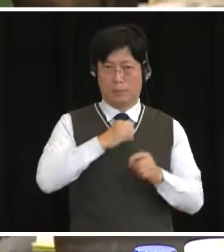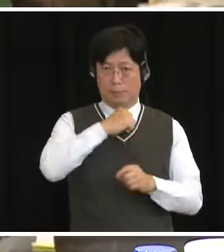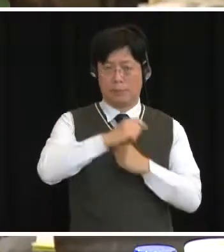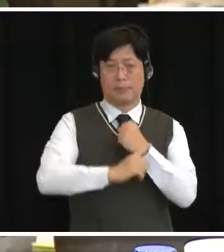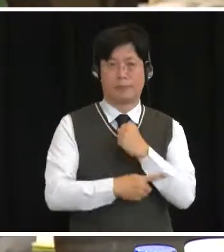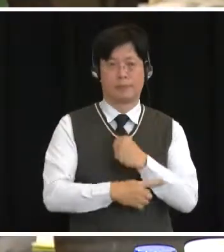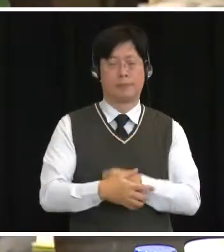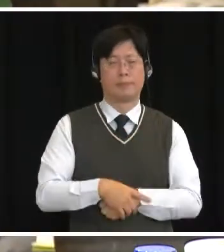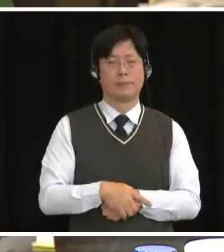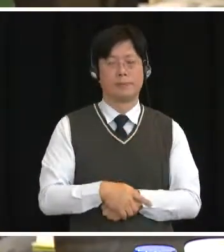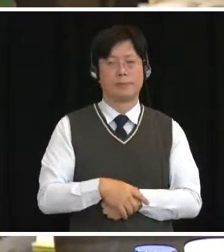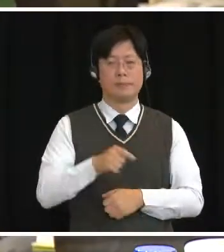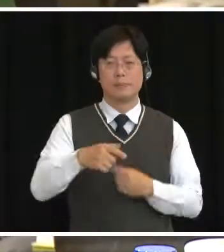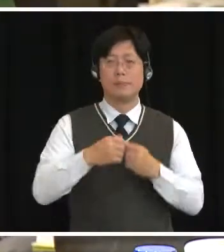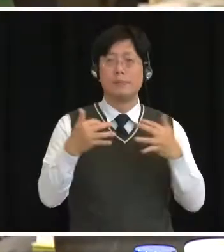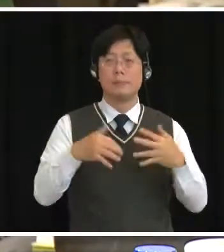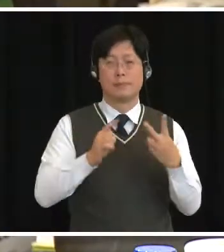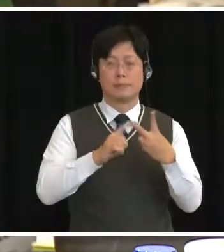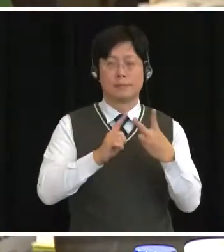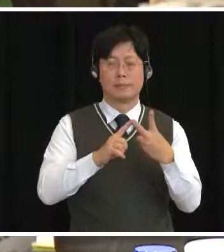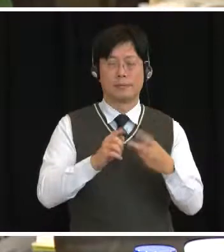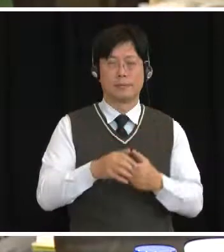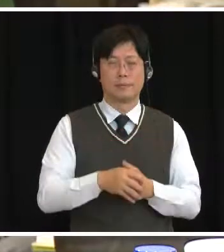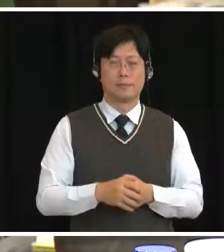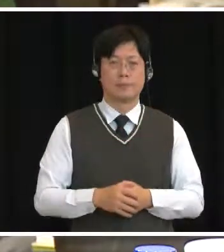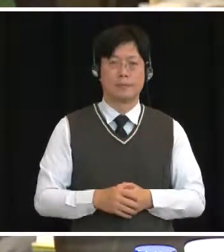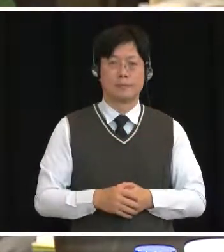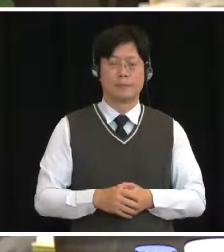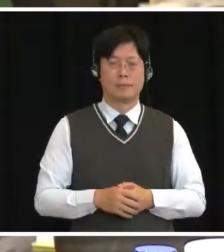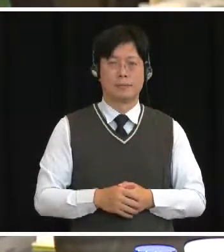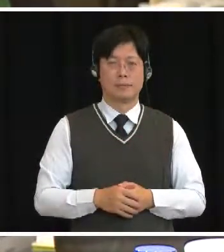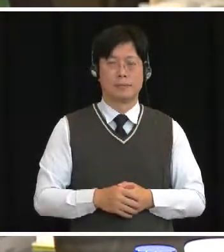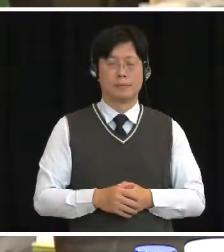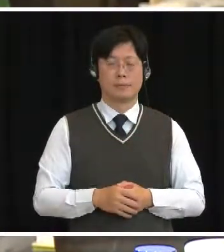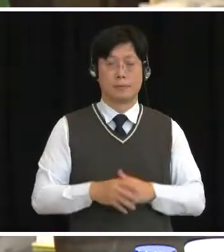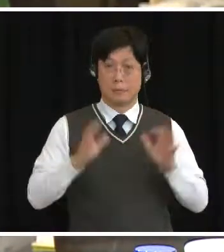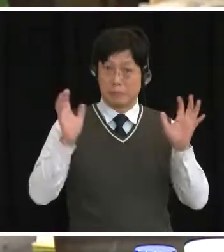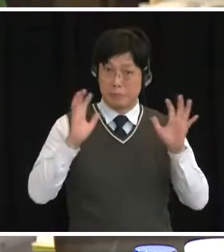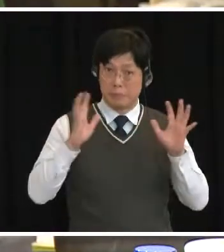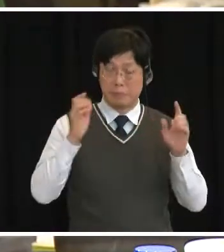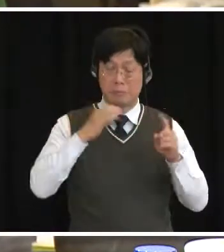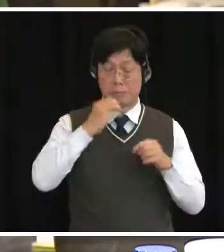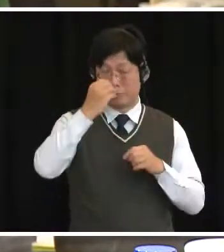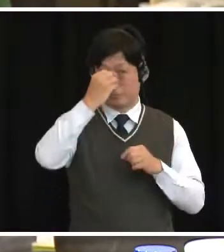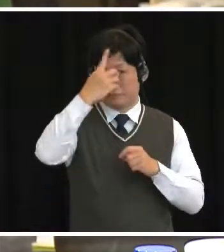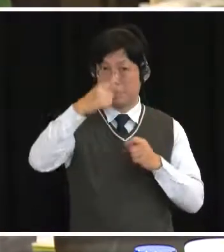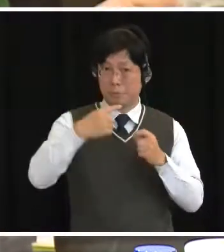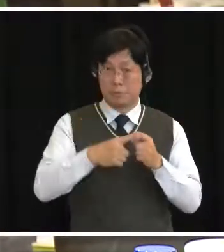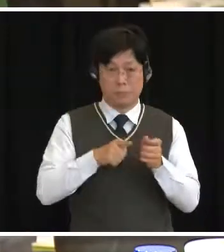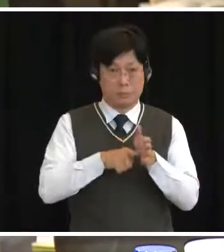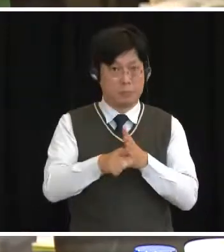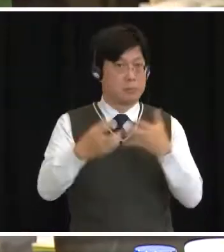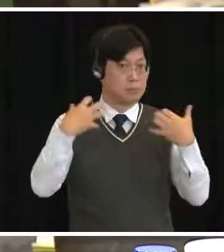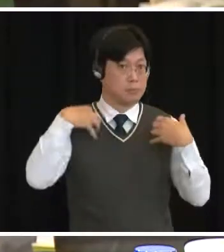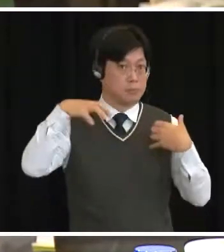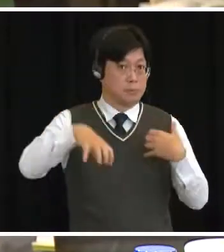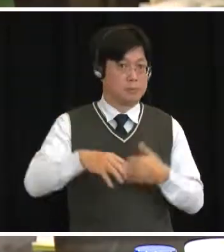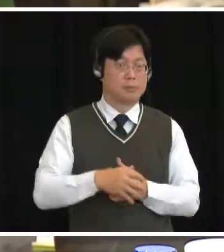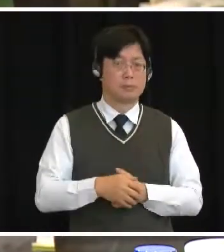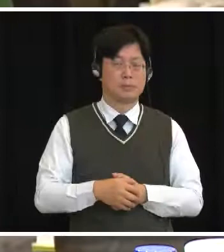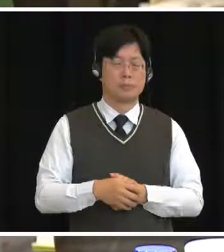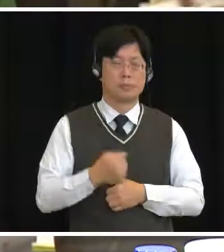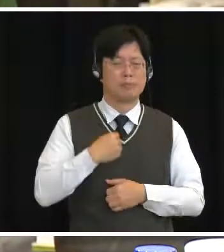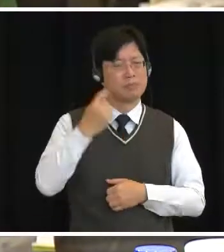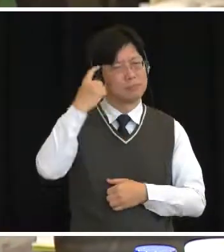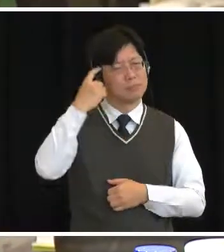protocols so that they can become domestic laws. That's my first response. Secondly, as for a dedicated agency for